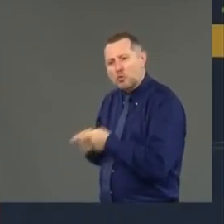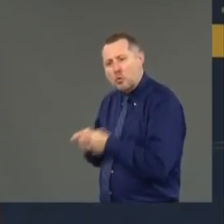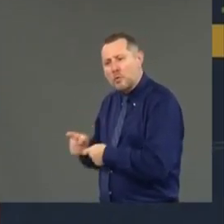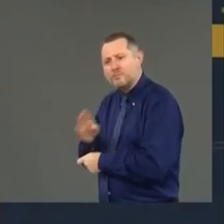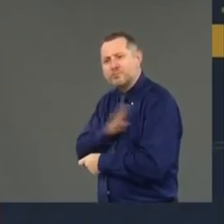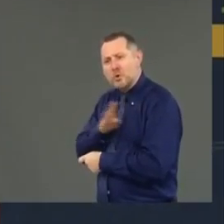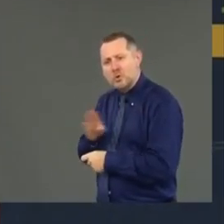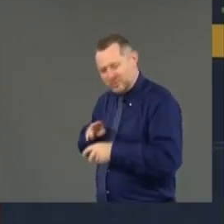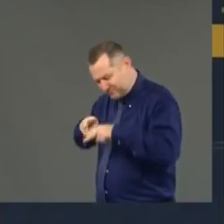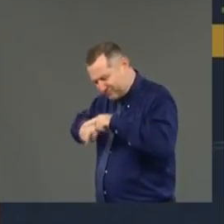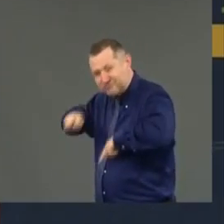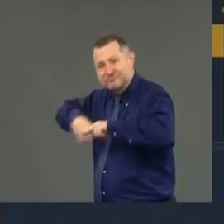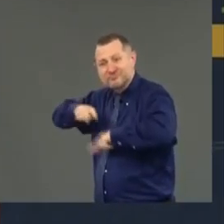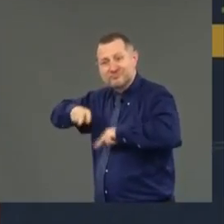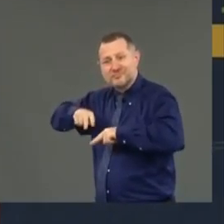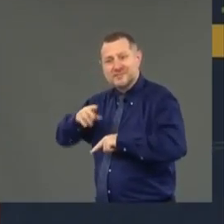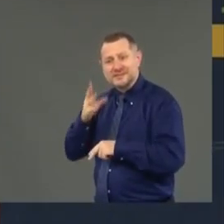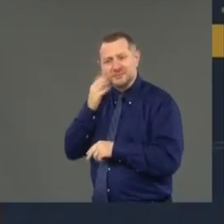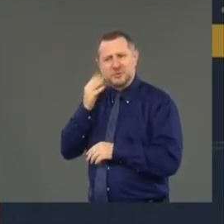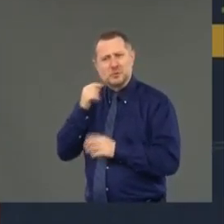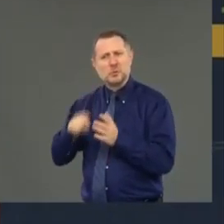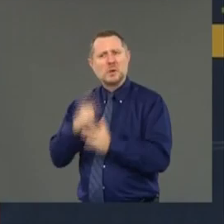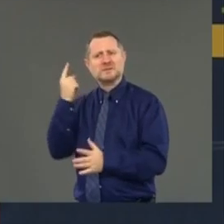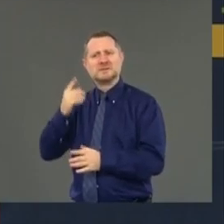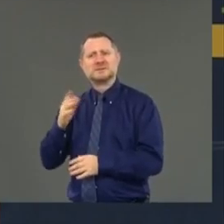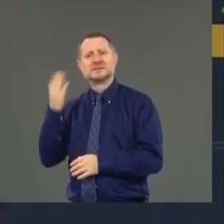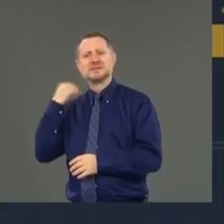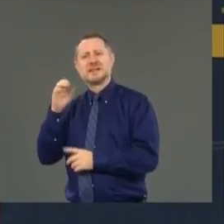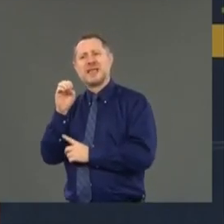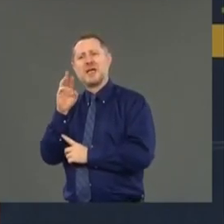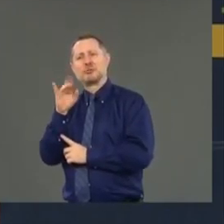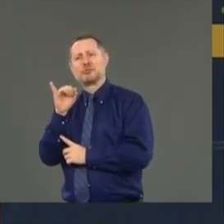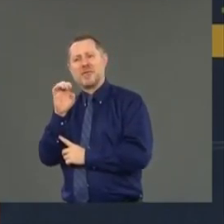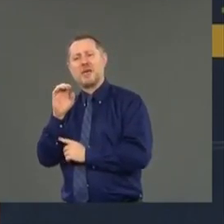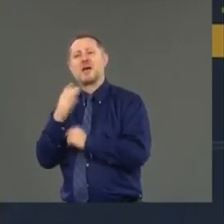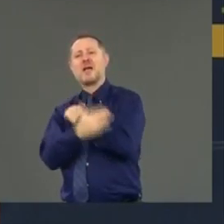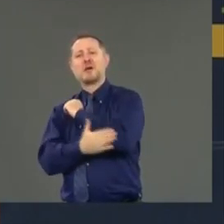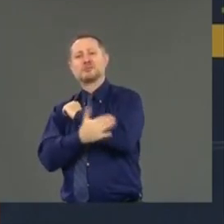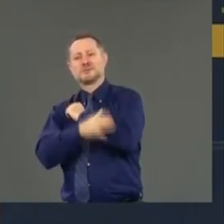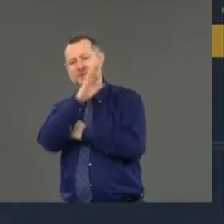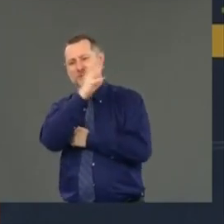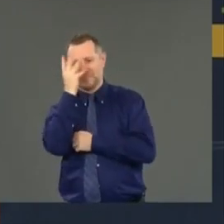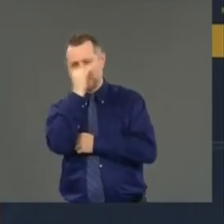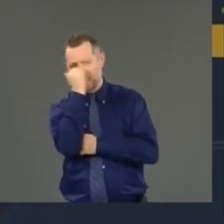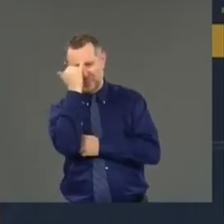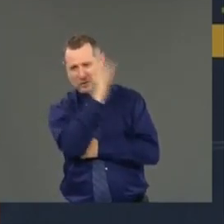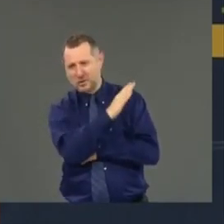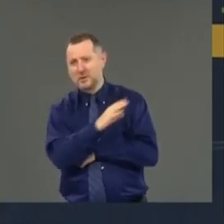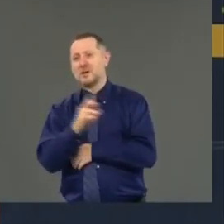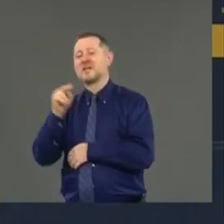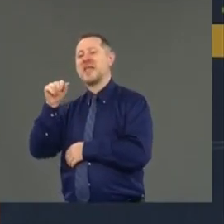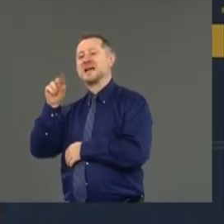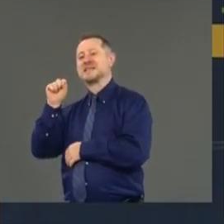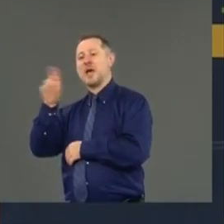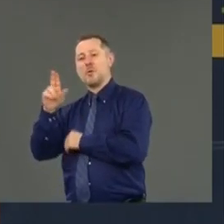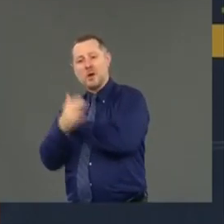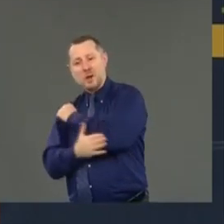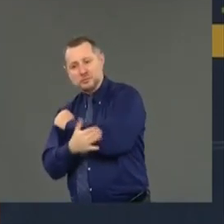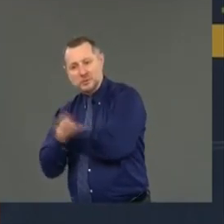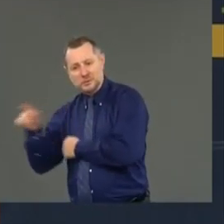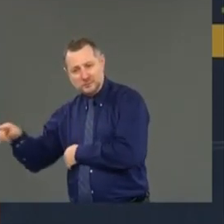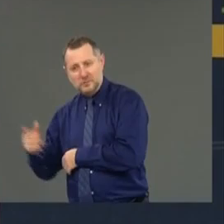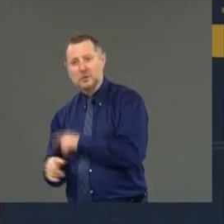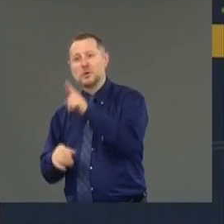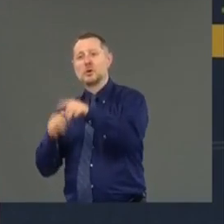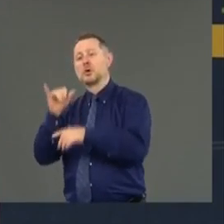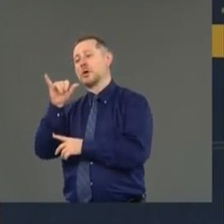there's a financial control board. We went through it with Nassau County, where there's a control board. Yonkers, there's a control board. New York City, we